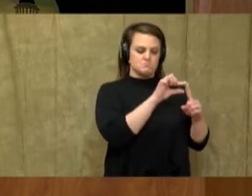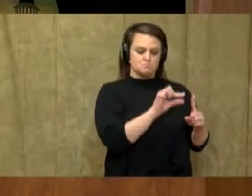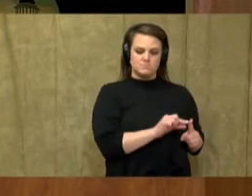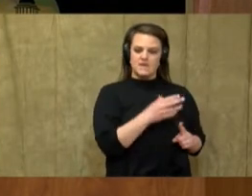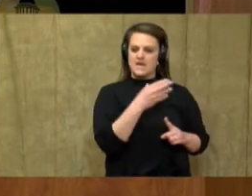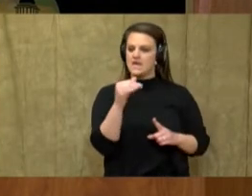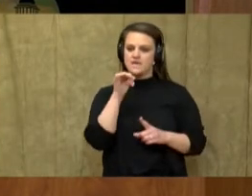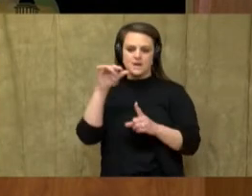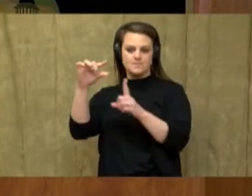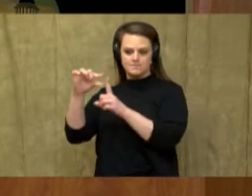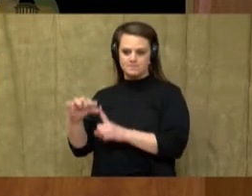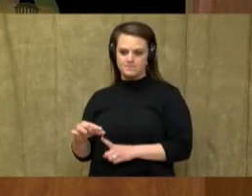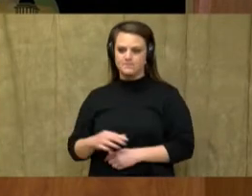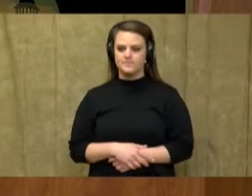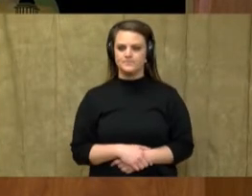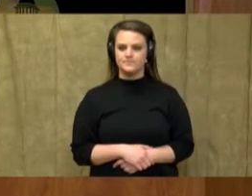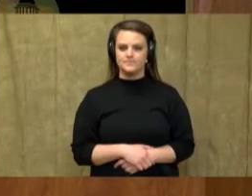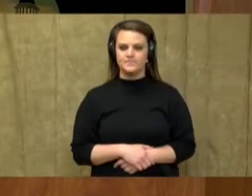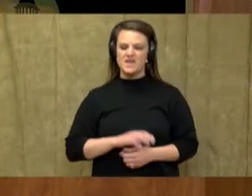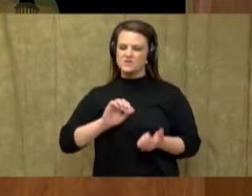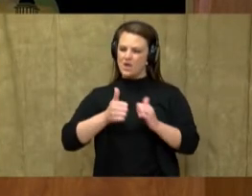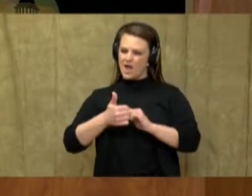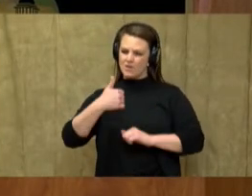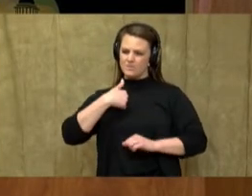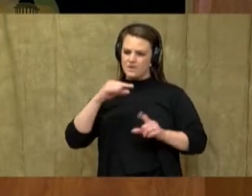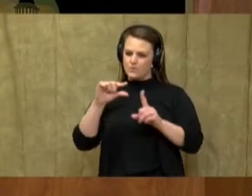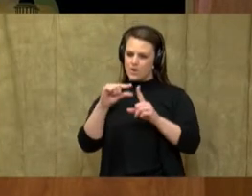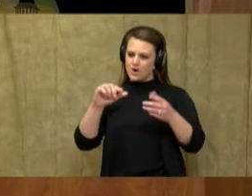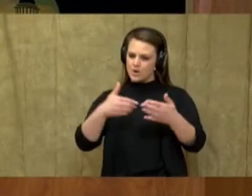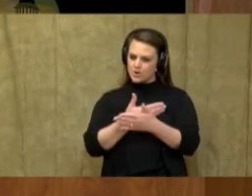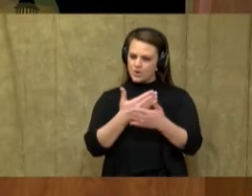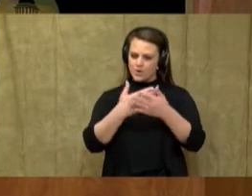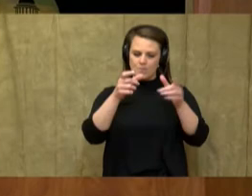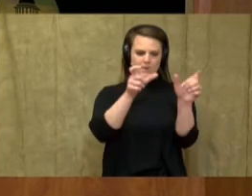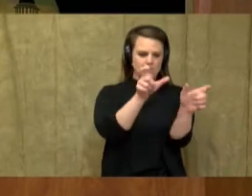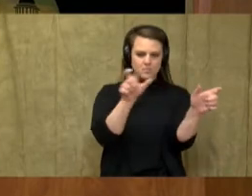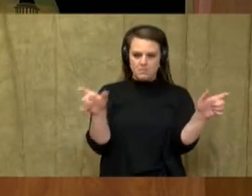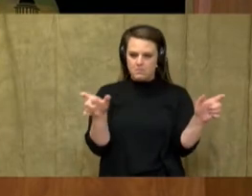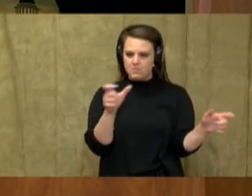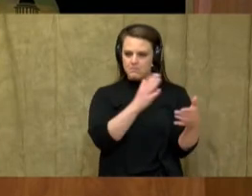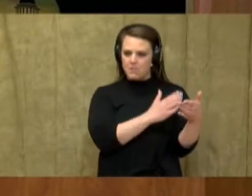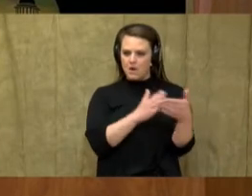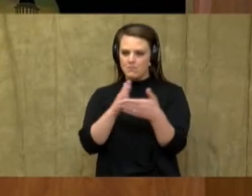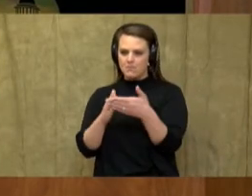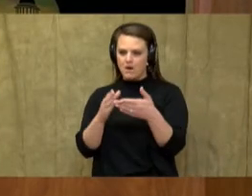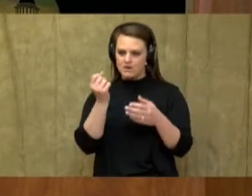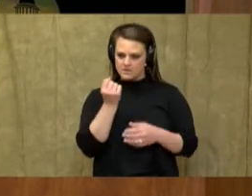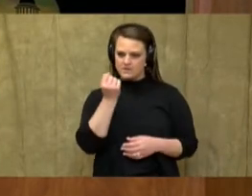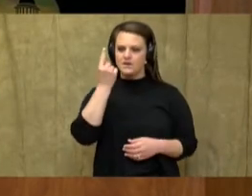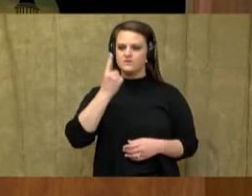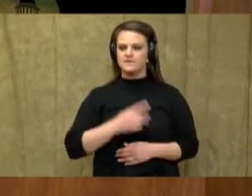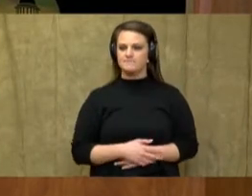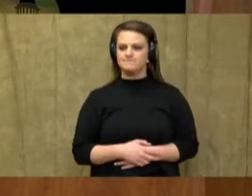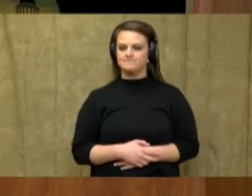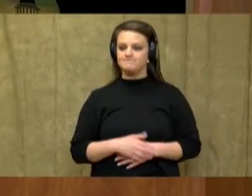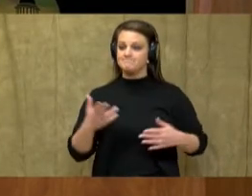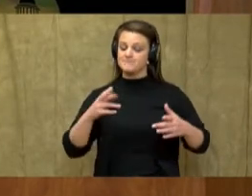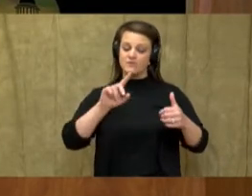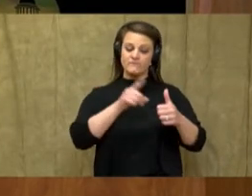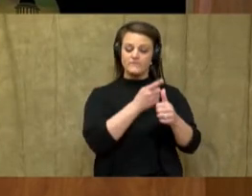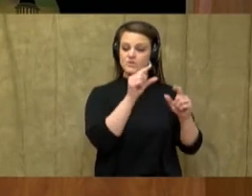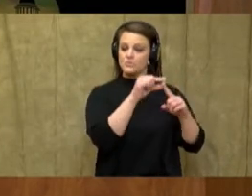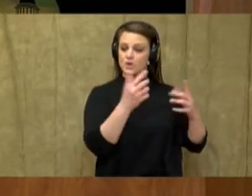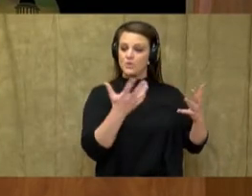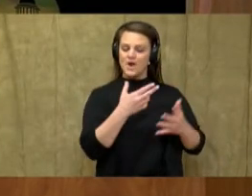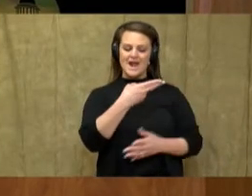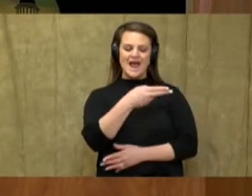both those today. How can I figure out a new word by breaking it down into parts? Okay, our first one, hydra. Now we've